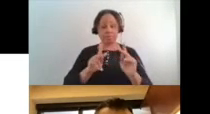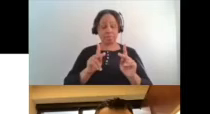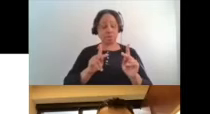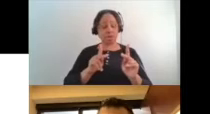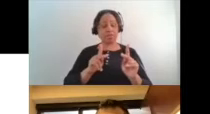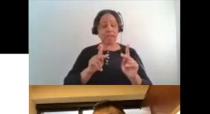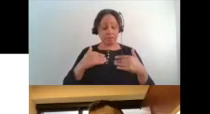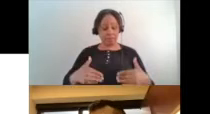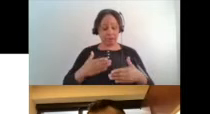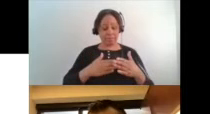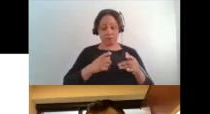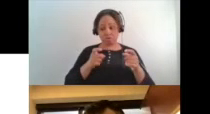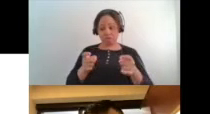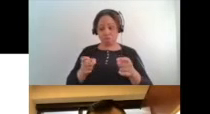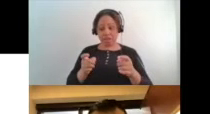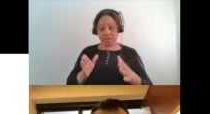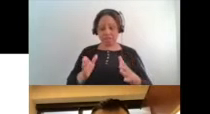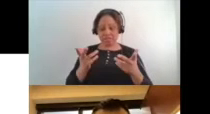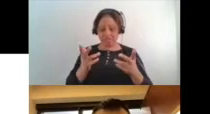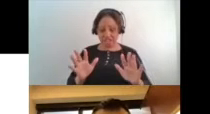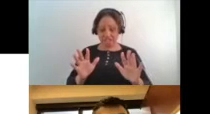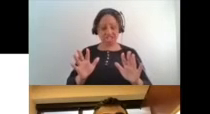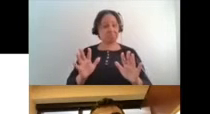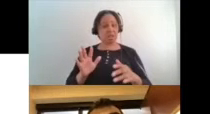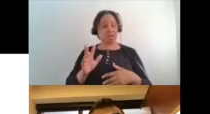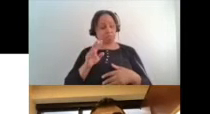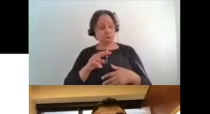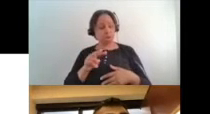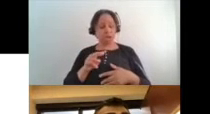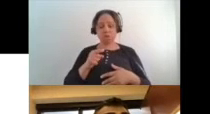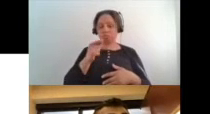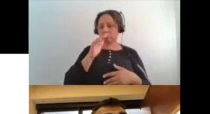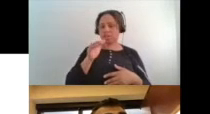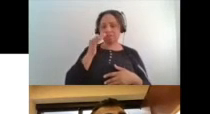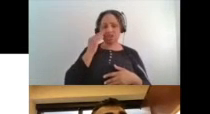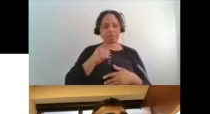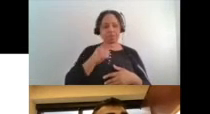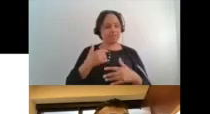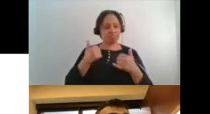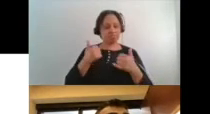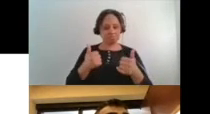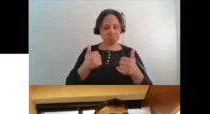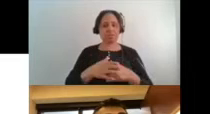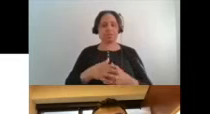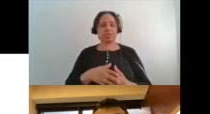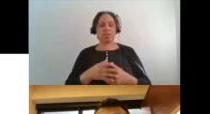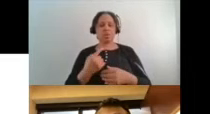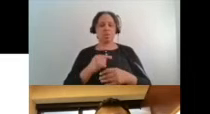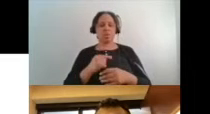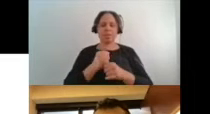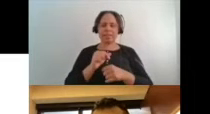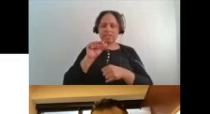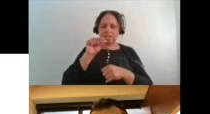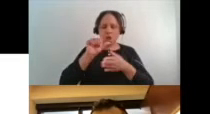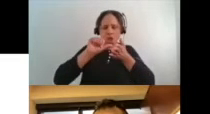okay? Donors don't have to be related to you. We do the surgery minimally invasively, meaning we make very small incisions and we use